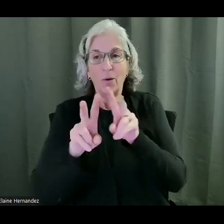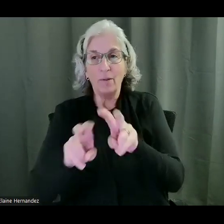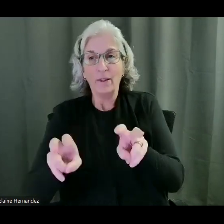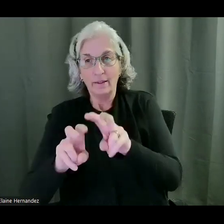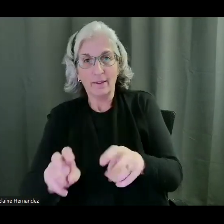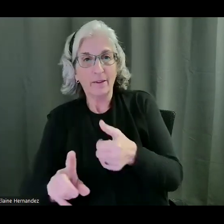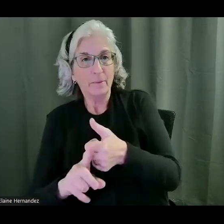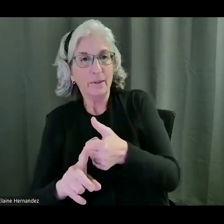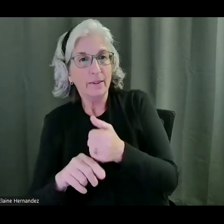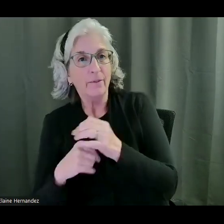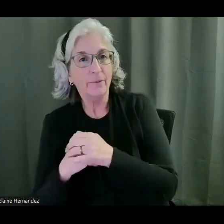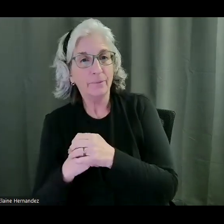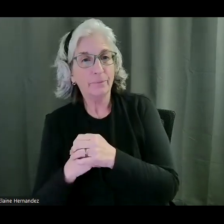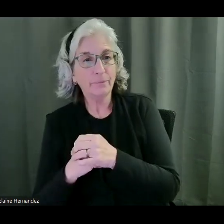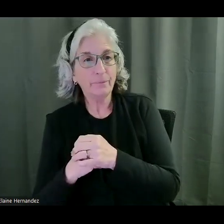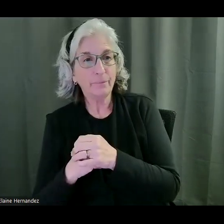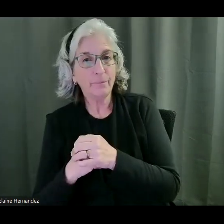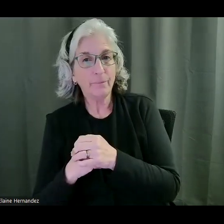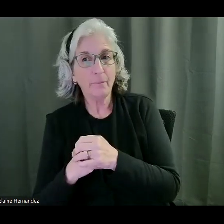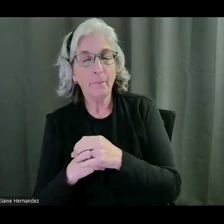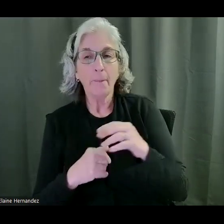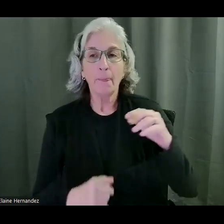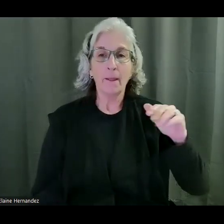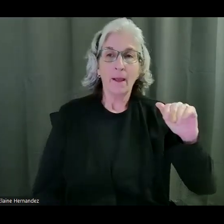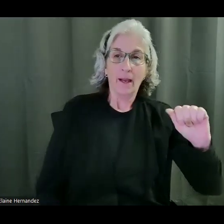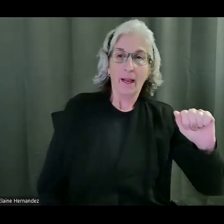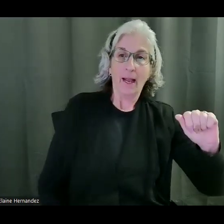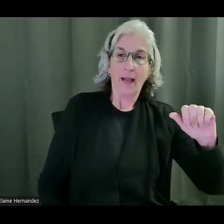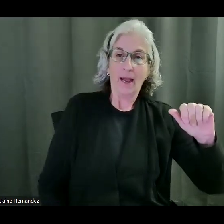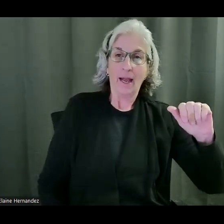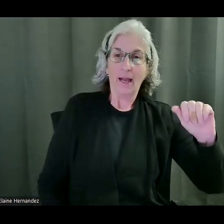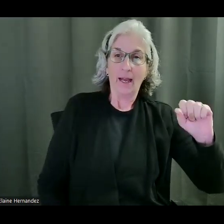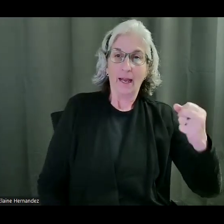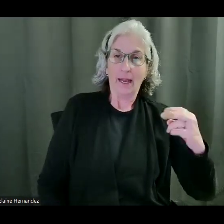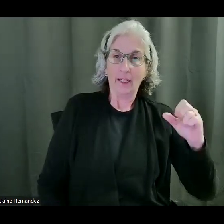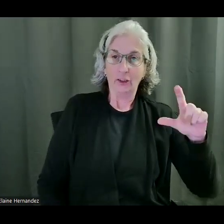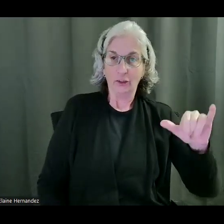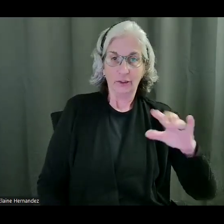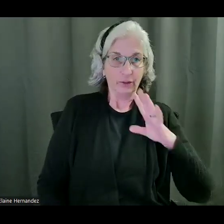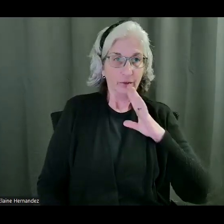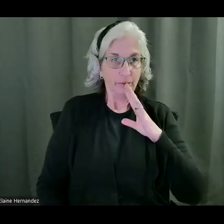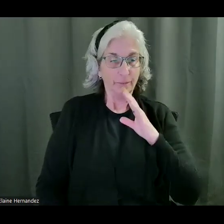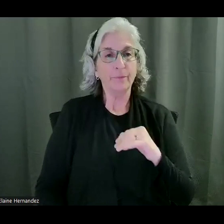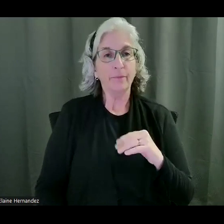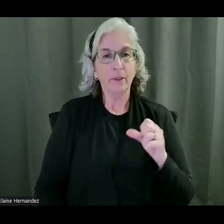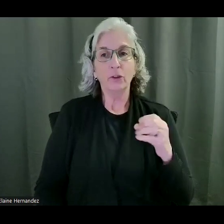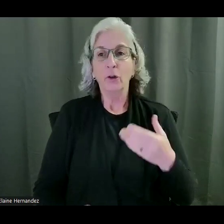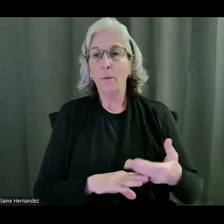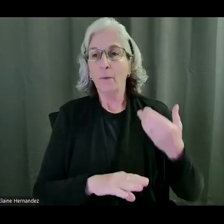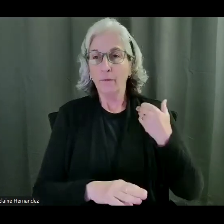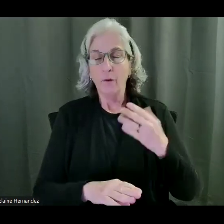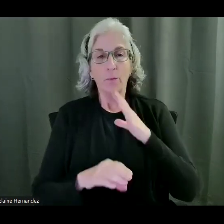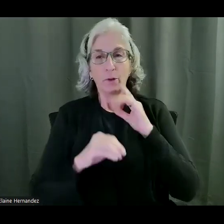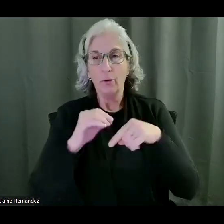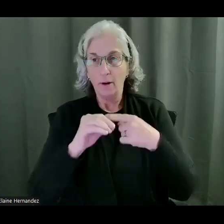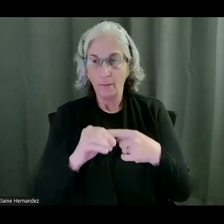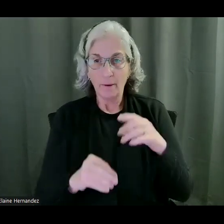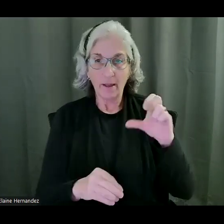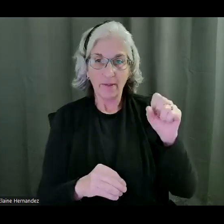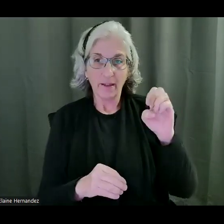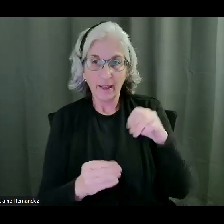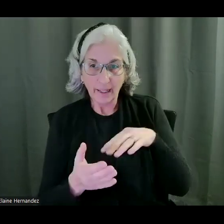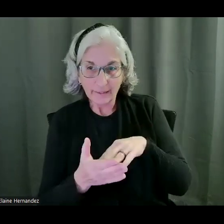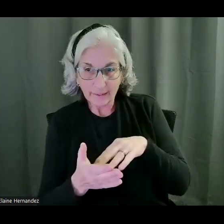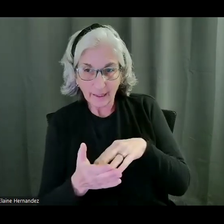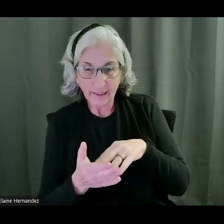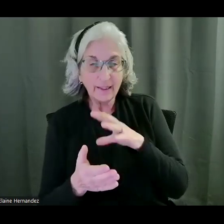right, so before we dive into the case study and specifically start with talking about the assessment, I'll remind you the